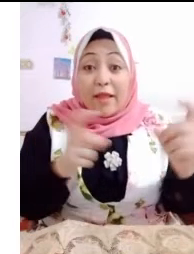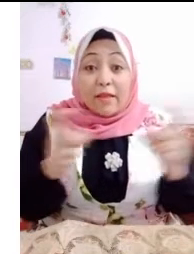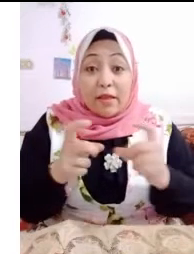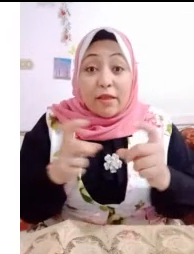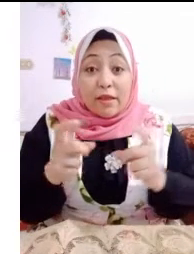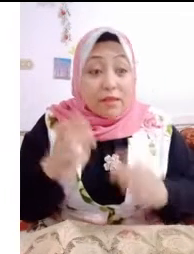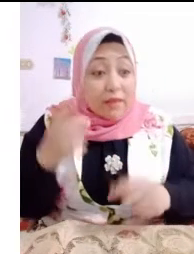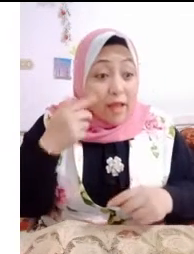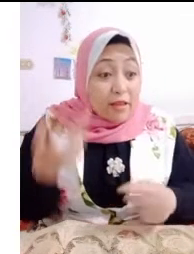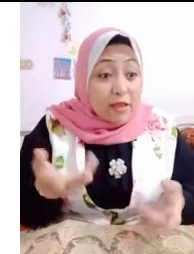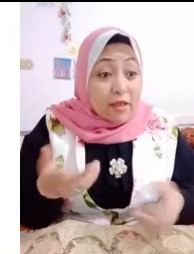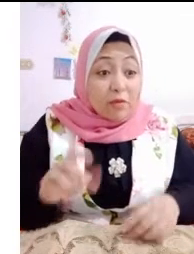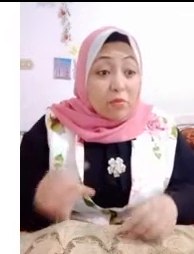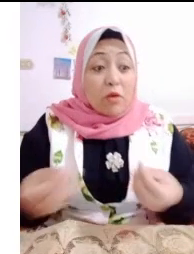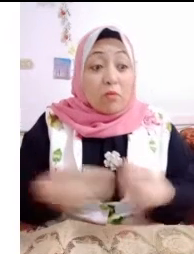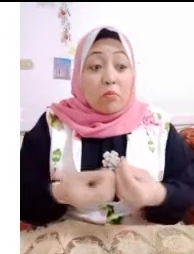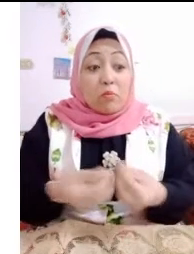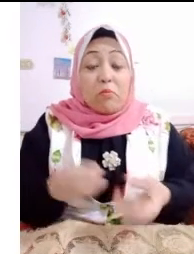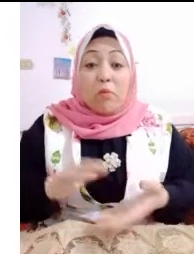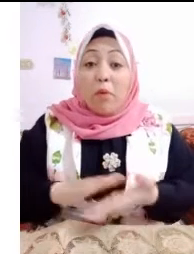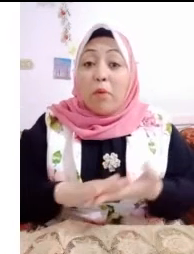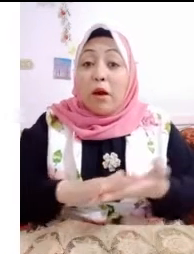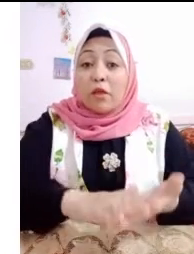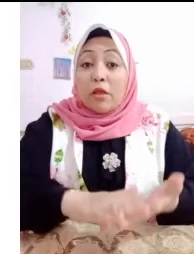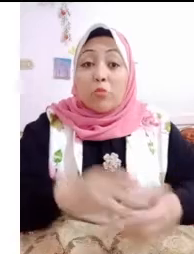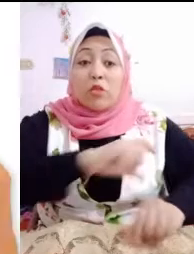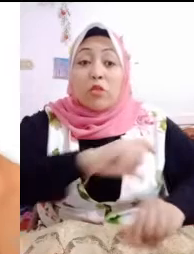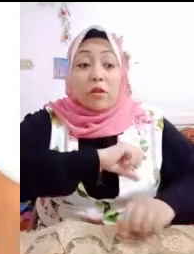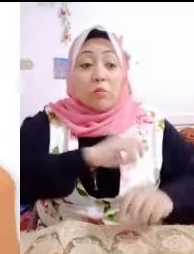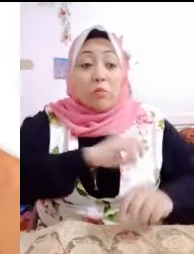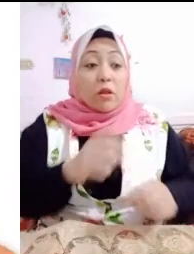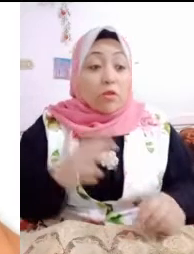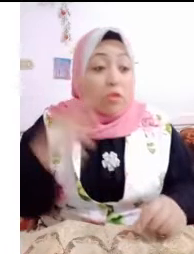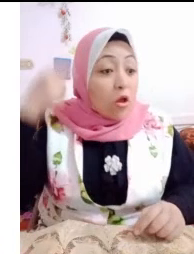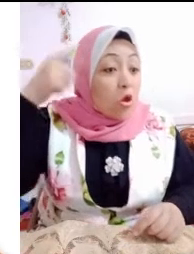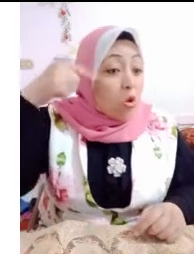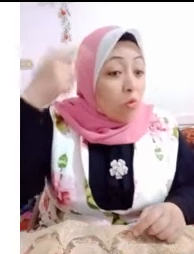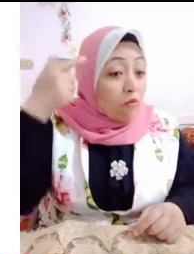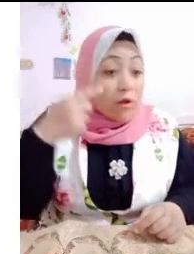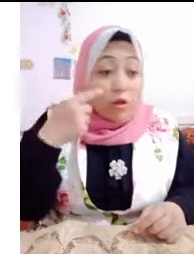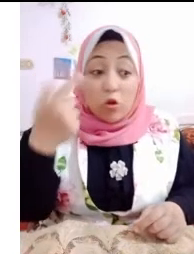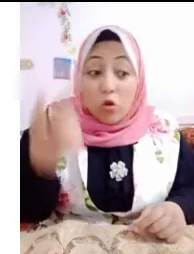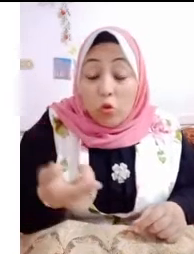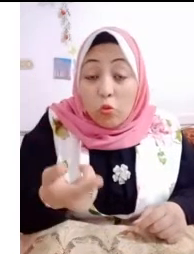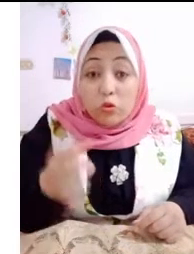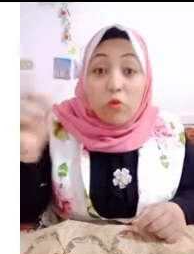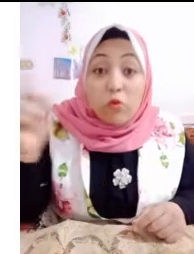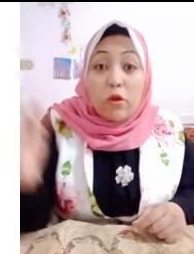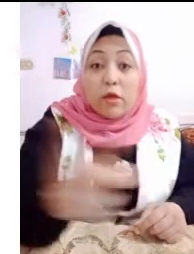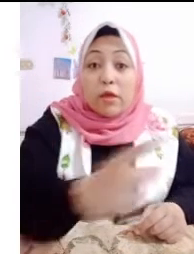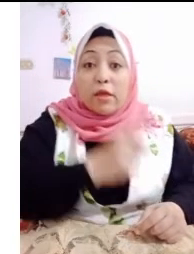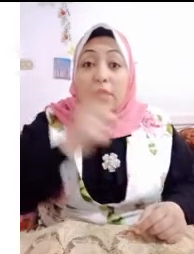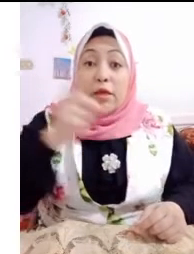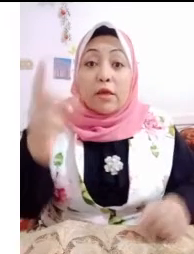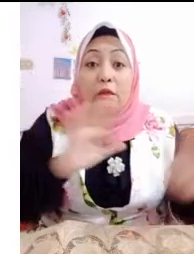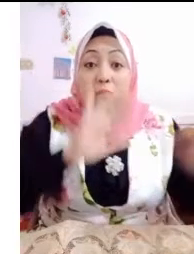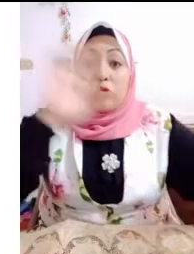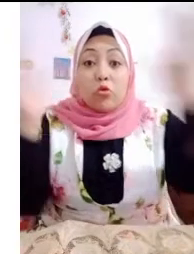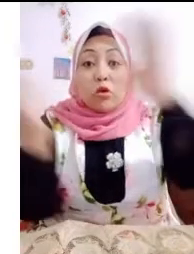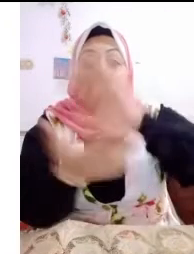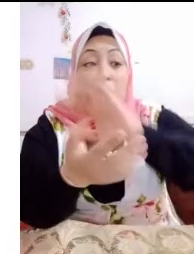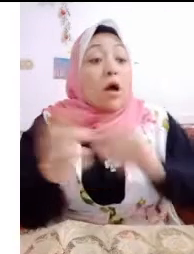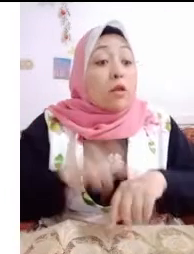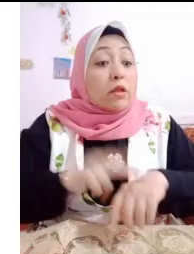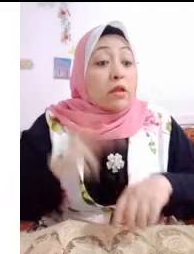it with friends and family. To tackle the problem effectively, we need to be aware of what is happening around us.